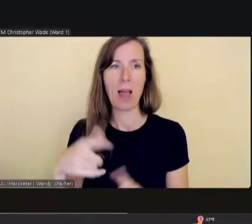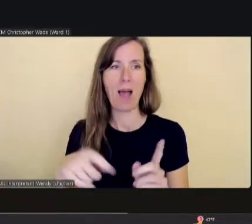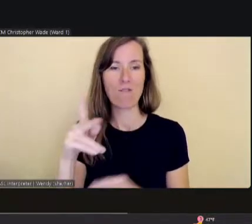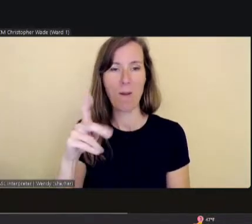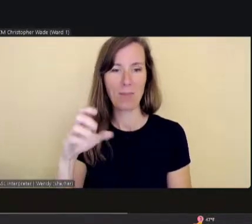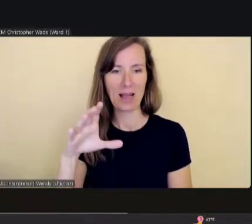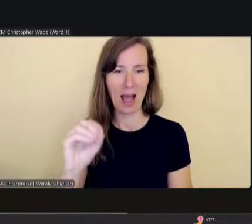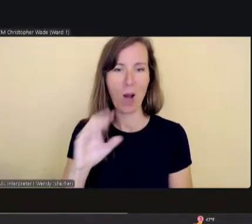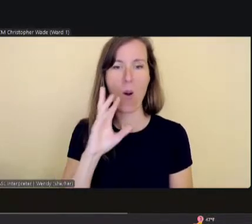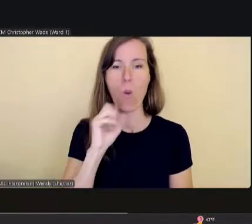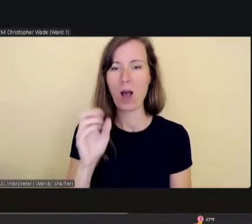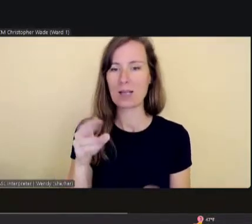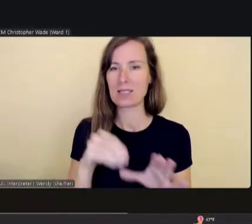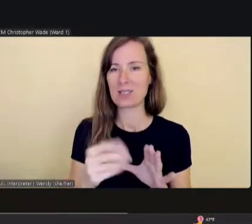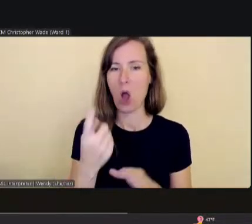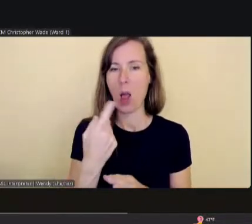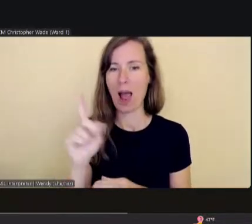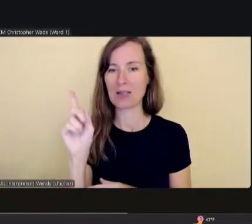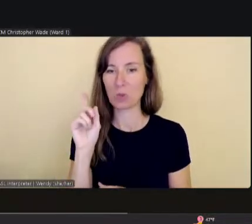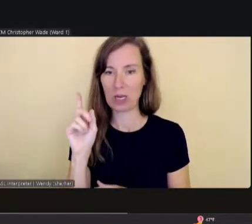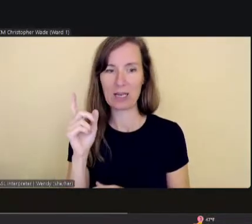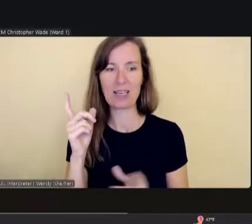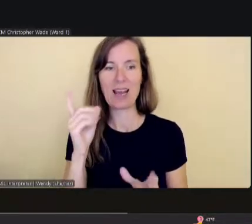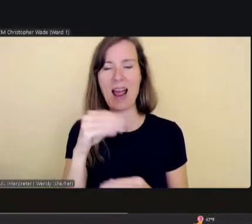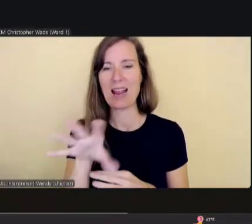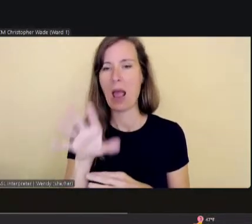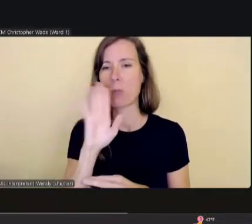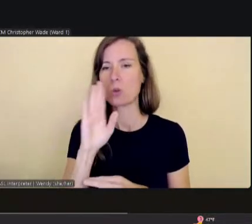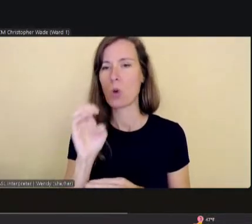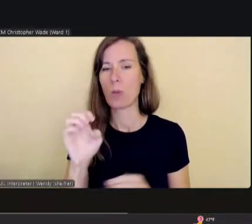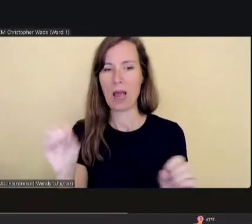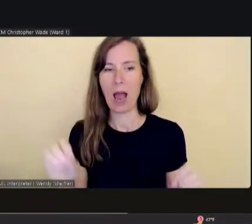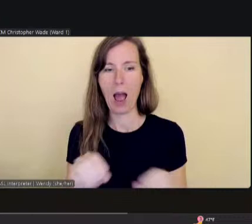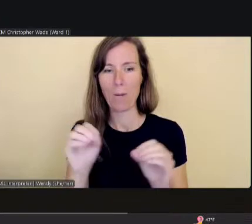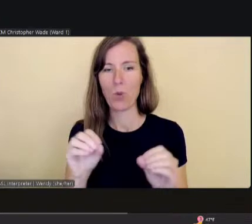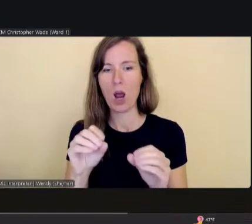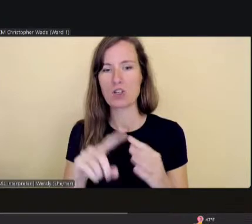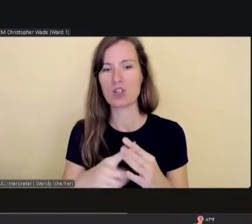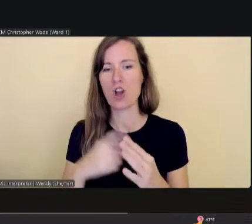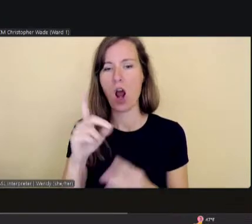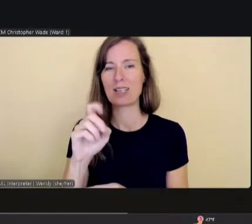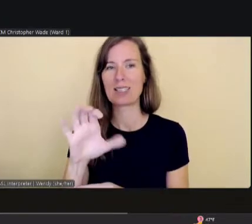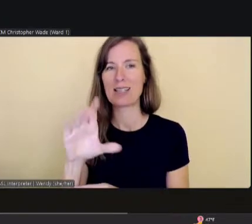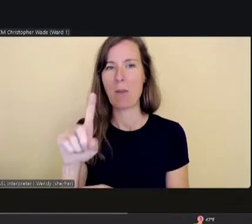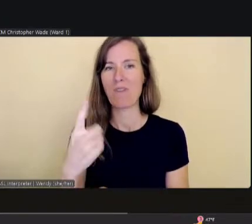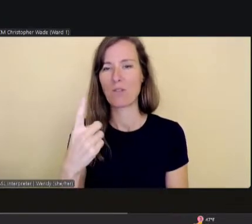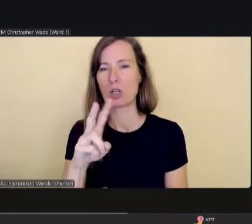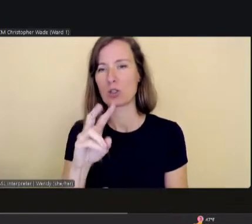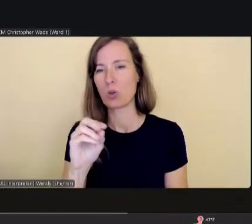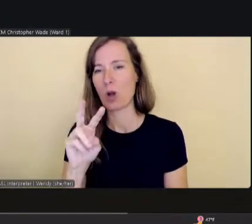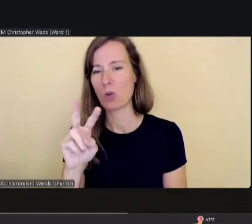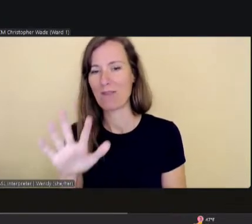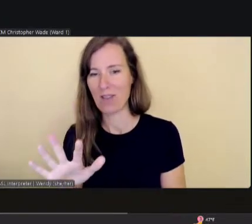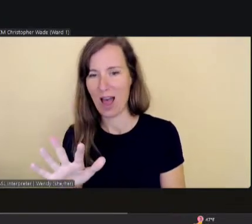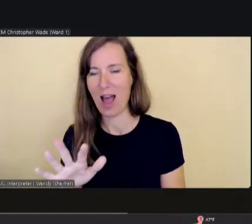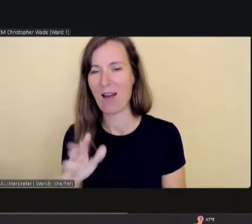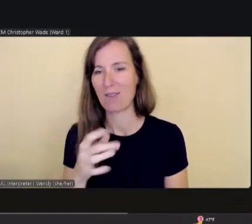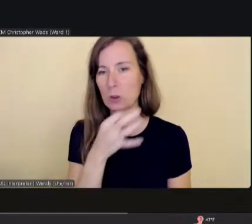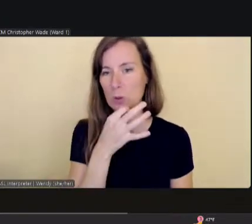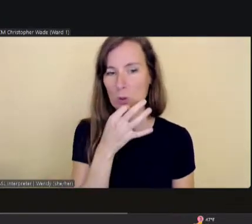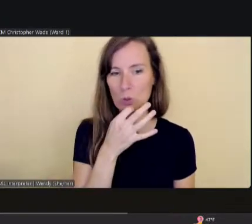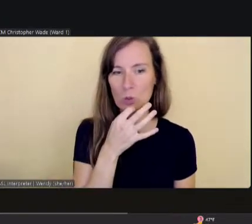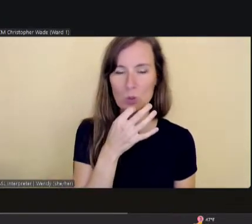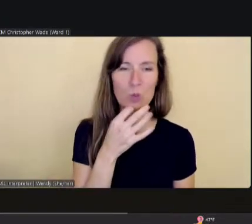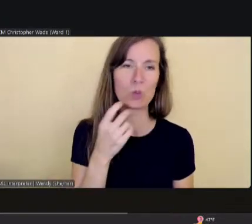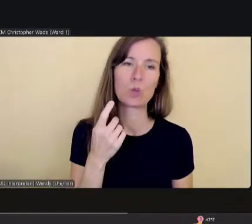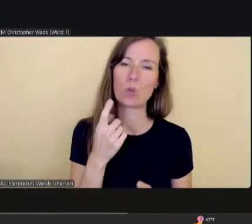effective December 1st, 2025. So in a very short period of time, they will be working, and again, we couldn't be more happy about